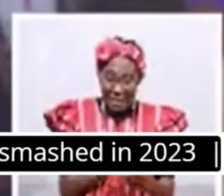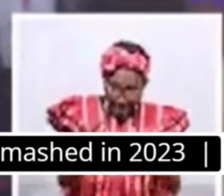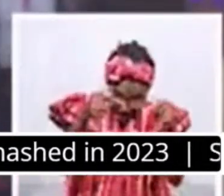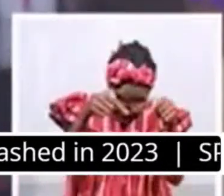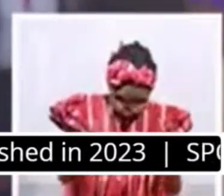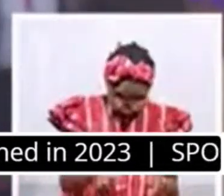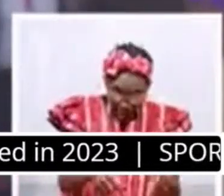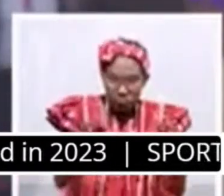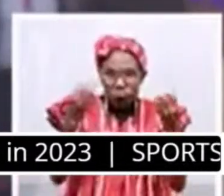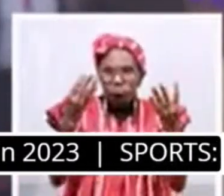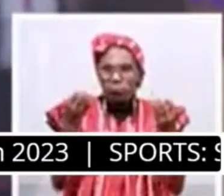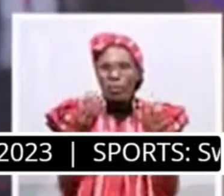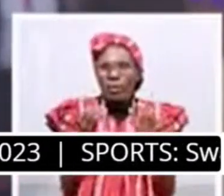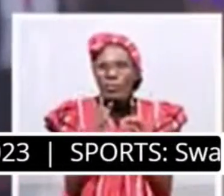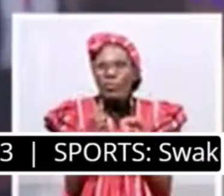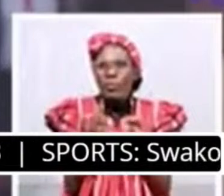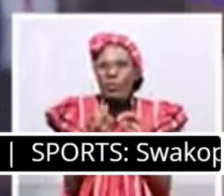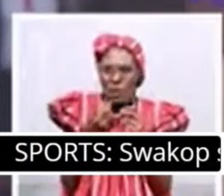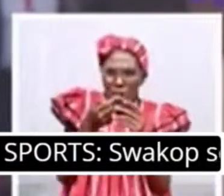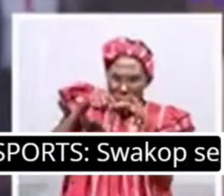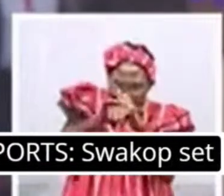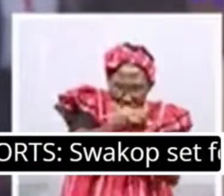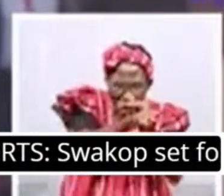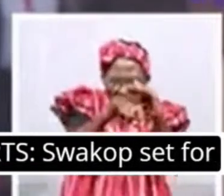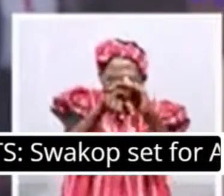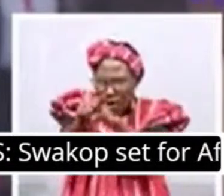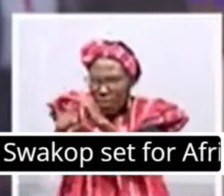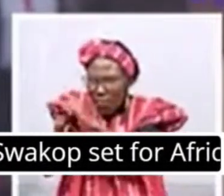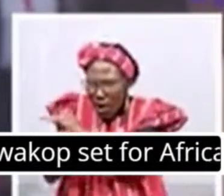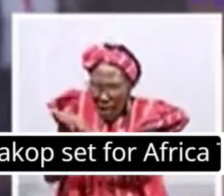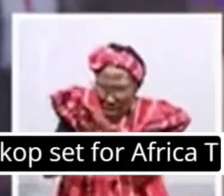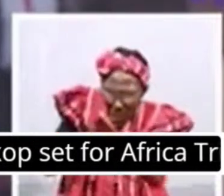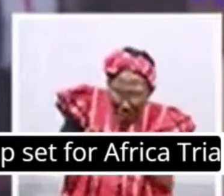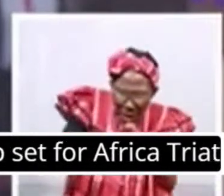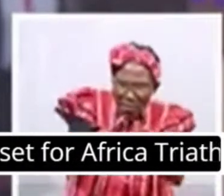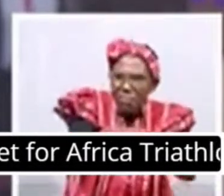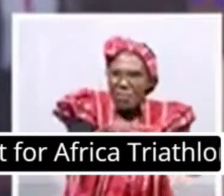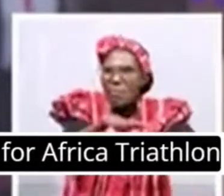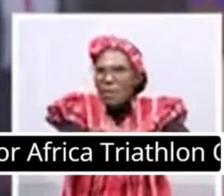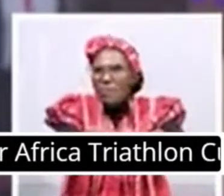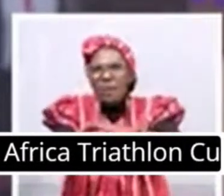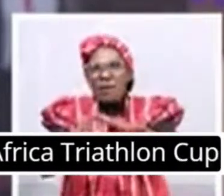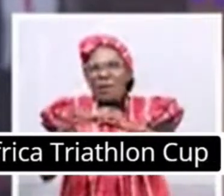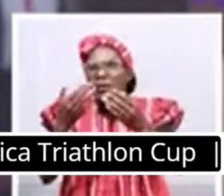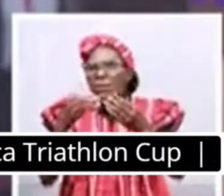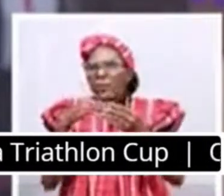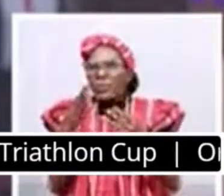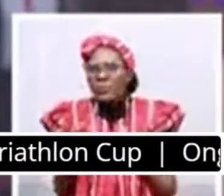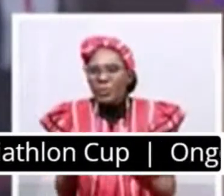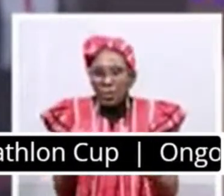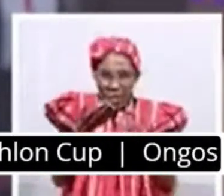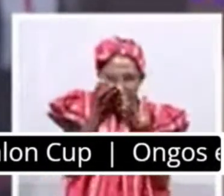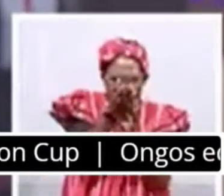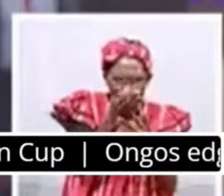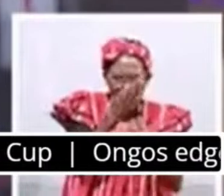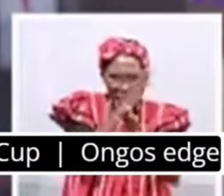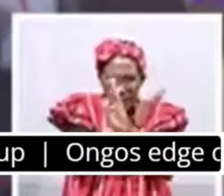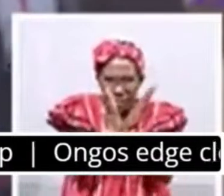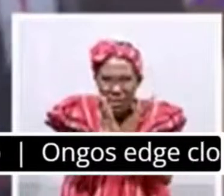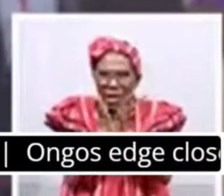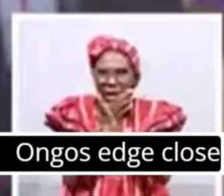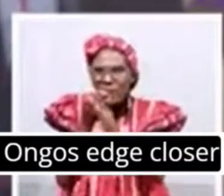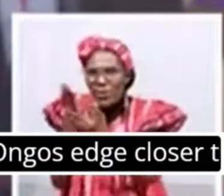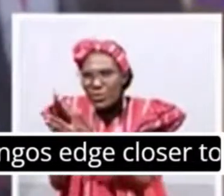many of our citizens escaped on foot and through canoes, either to Zambia or to